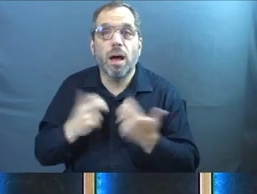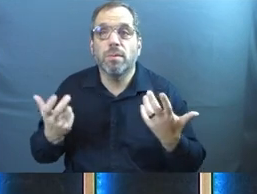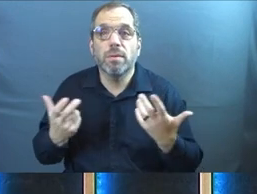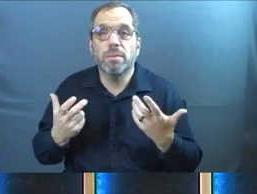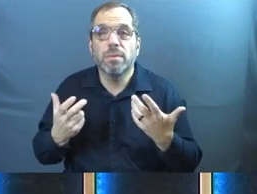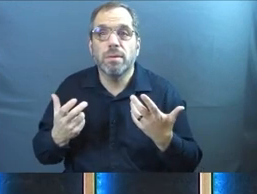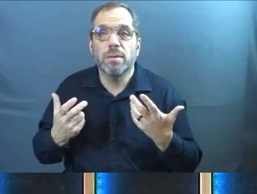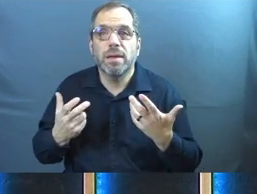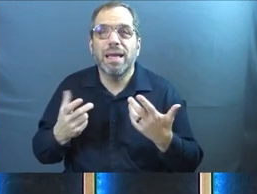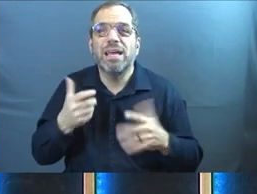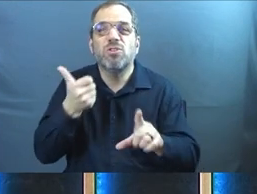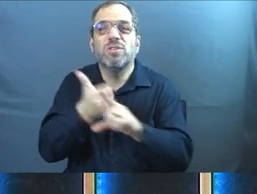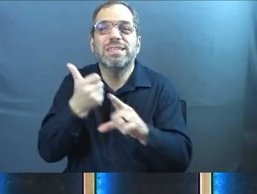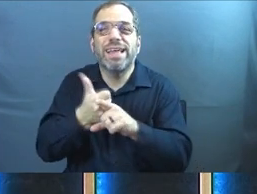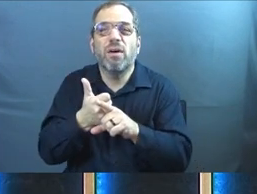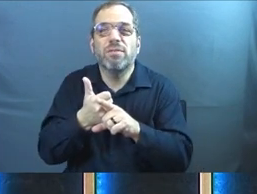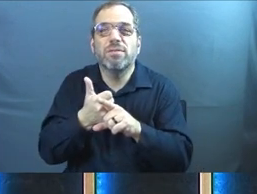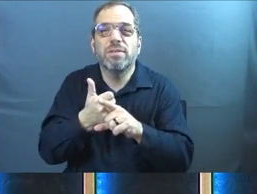taking yourself with you.